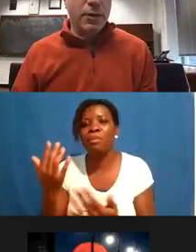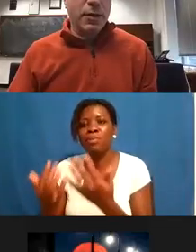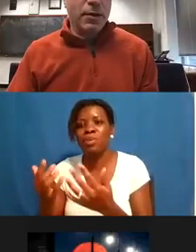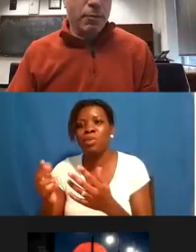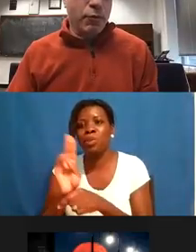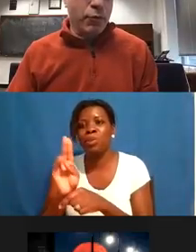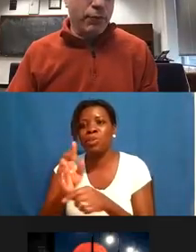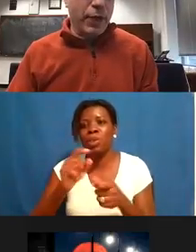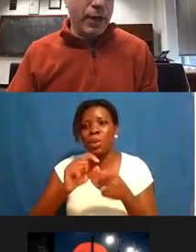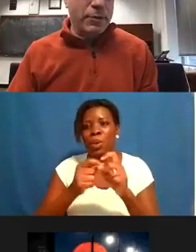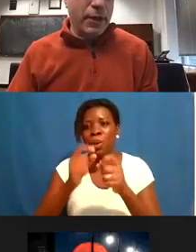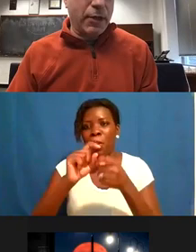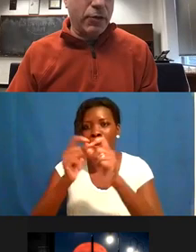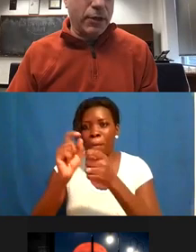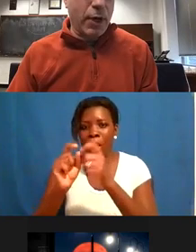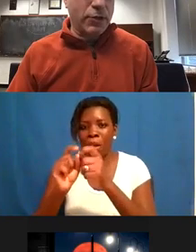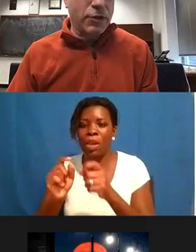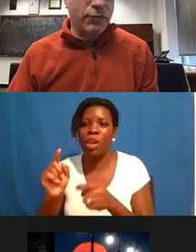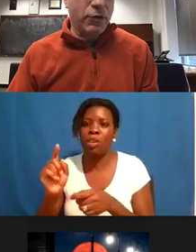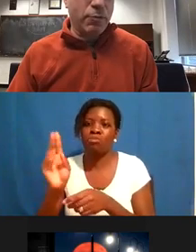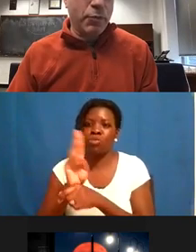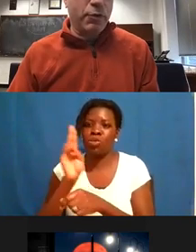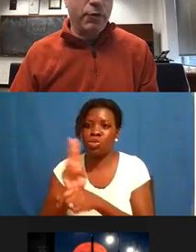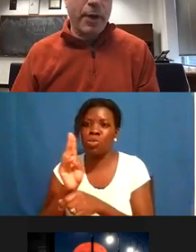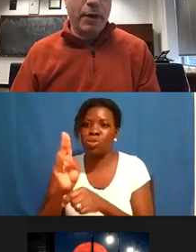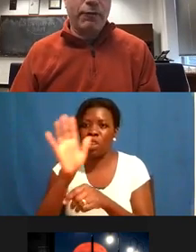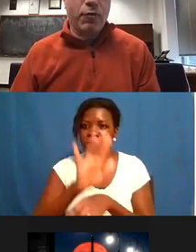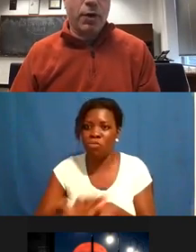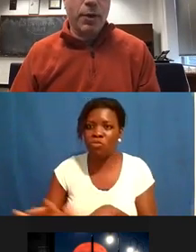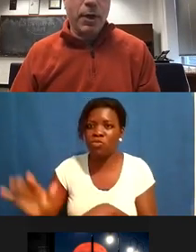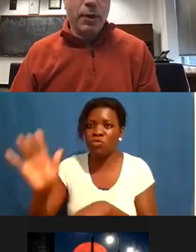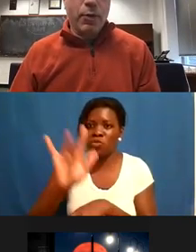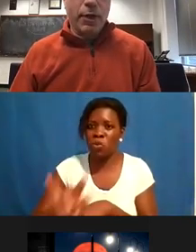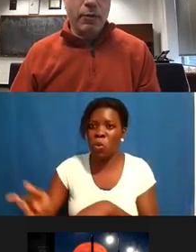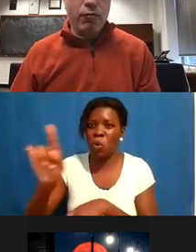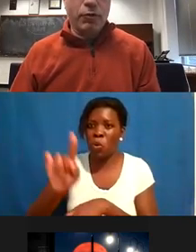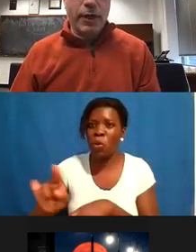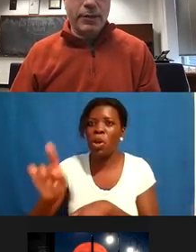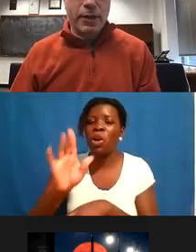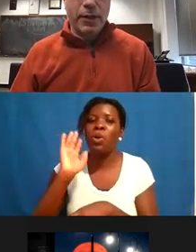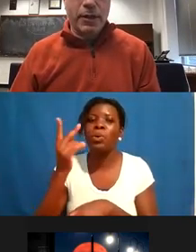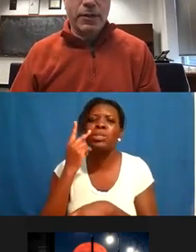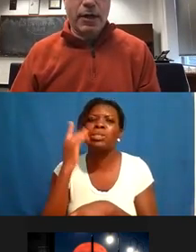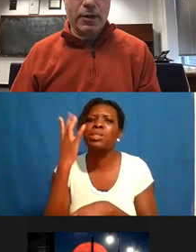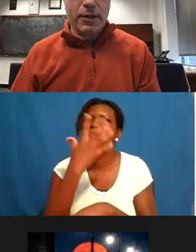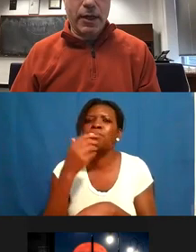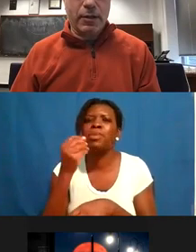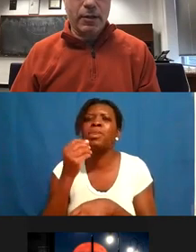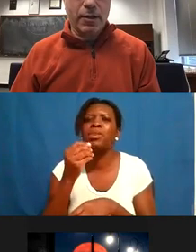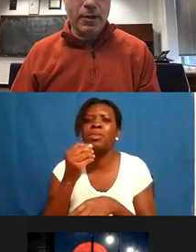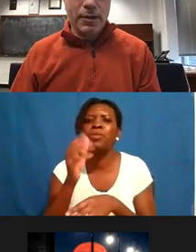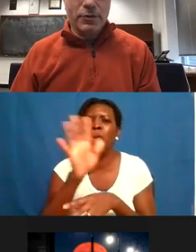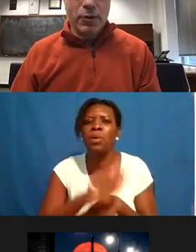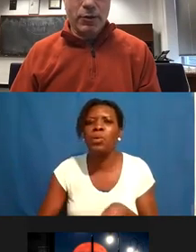vortices through the flames, and then you get to watch this beautiful pattern form when he rotates the entire